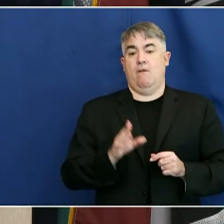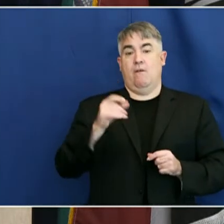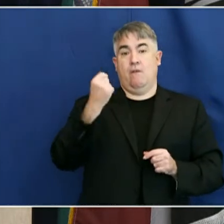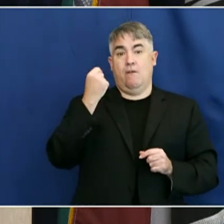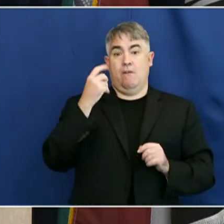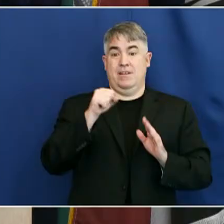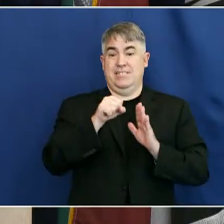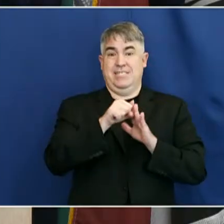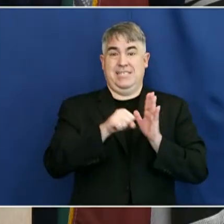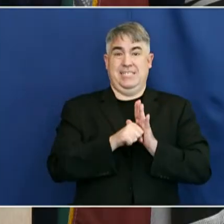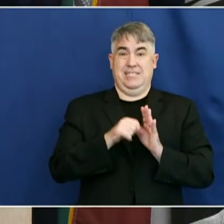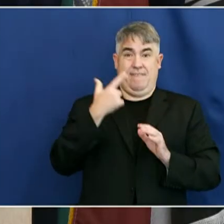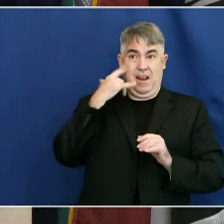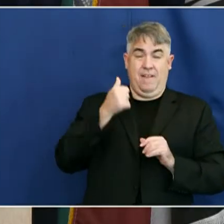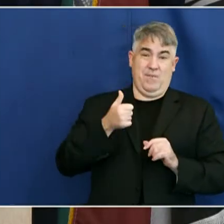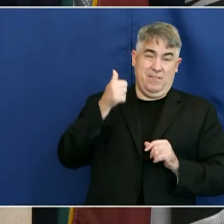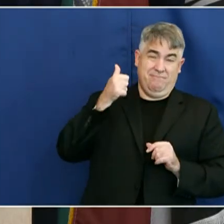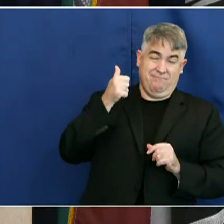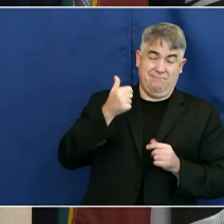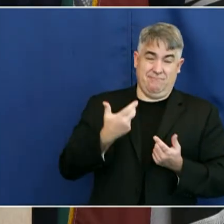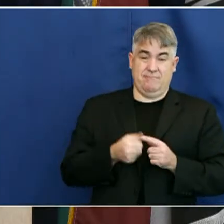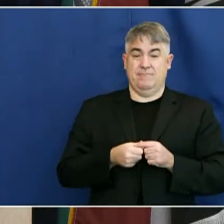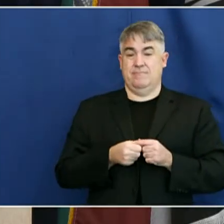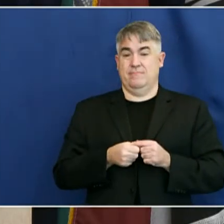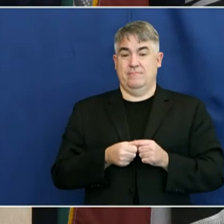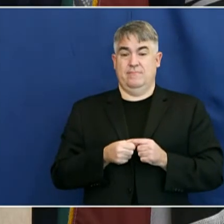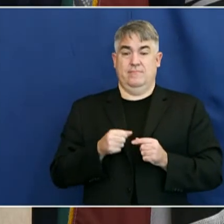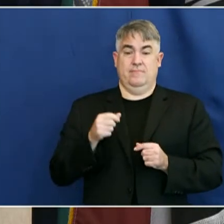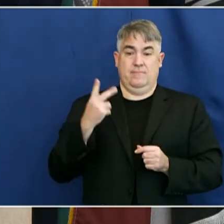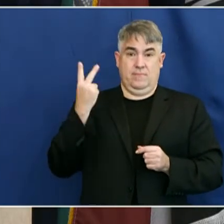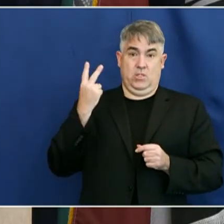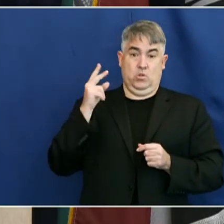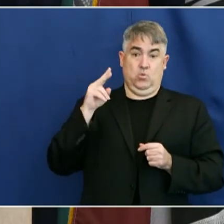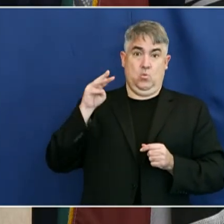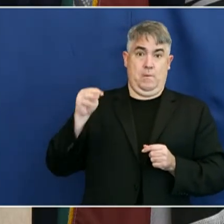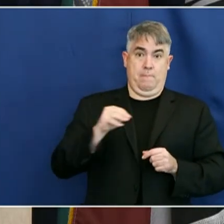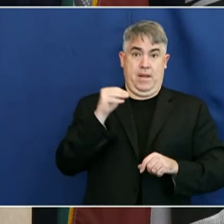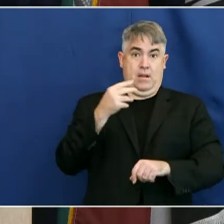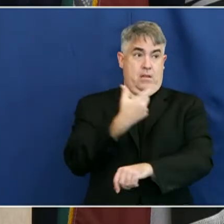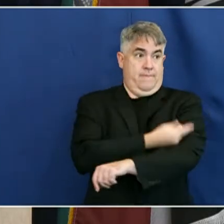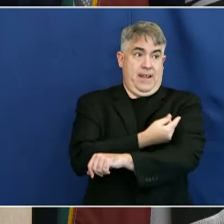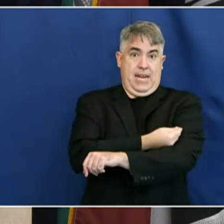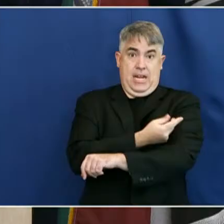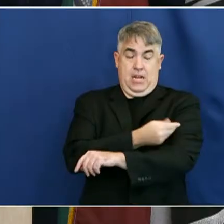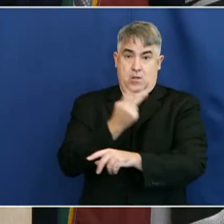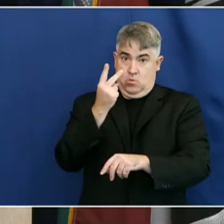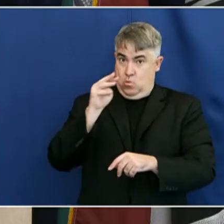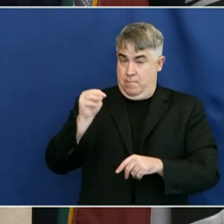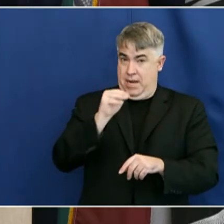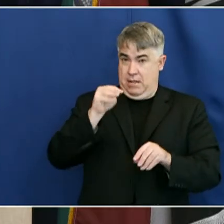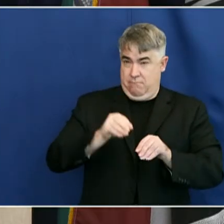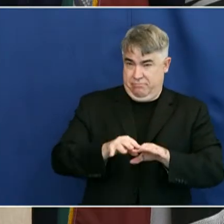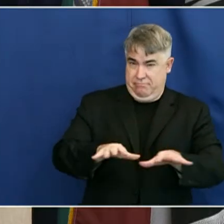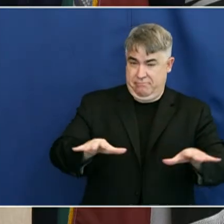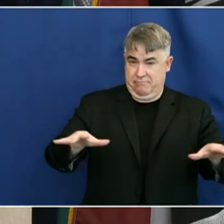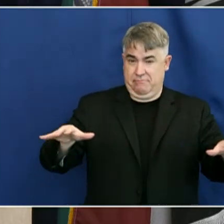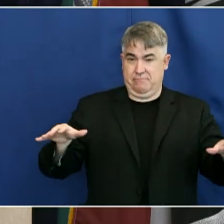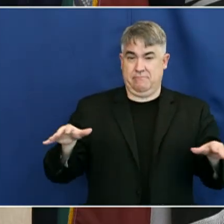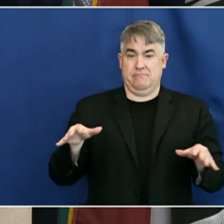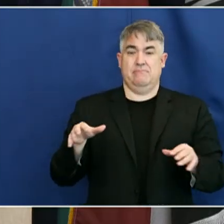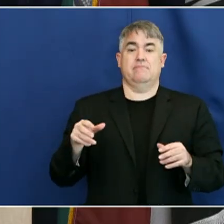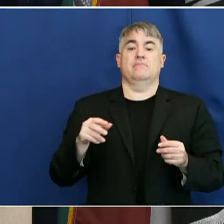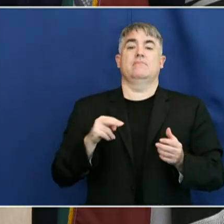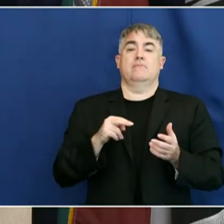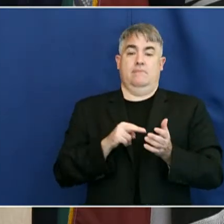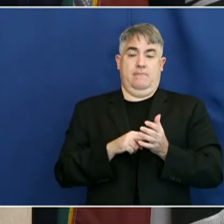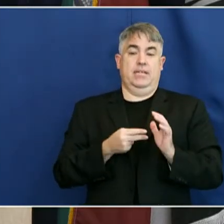a certain HPI quartile of zip code, then that case count changes to 10. And we do expect that next week we will be under 10 as we